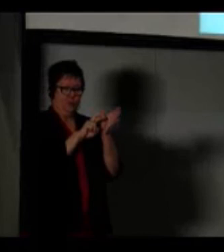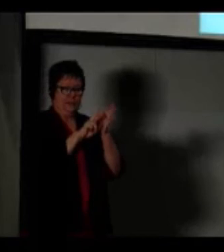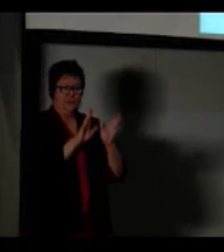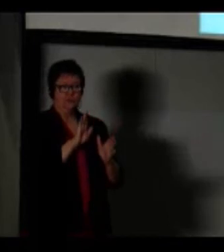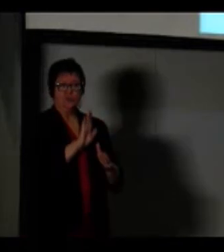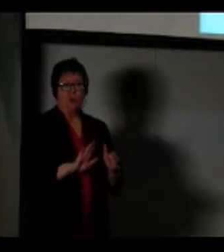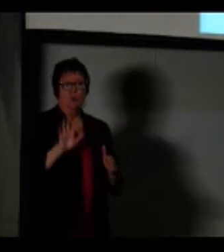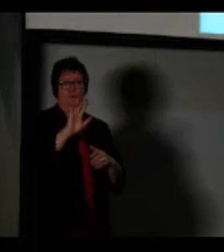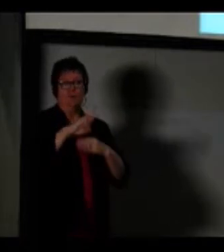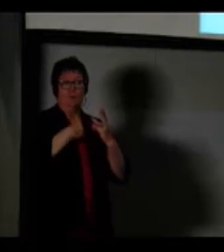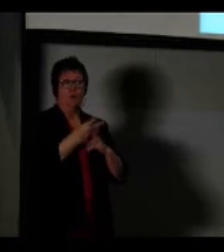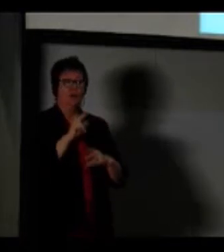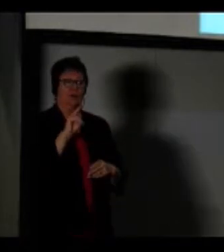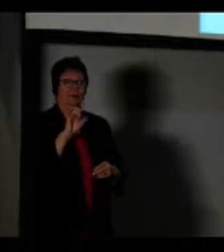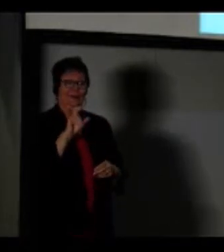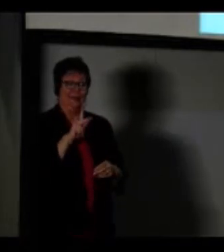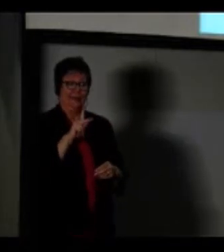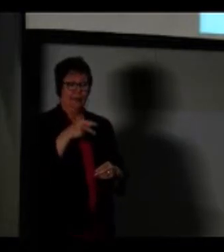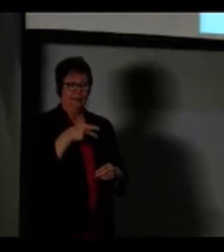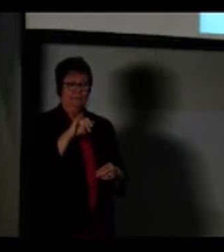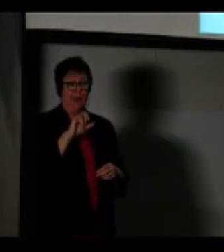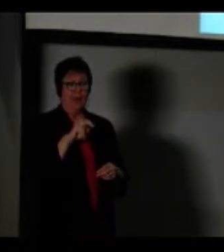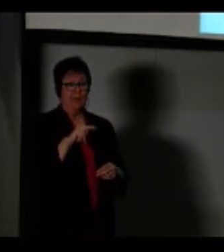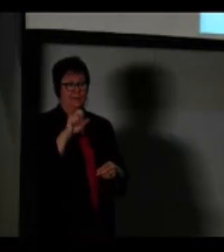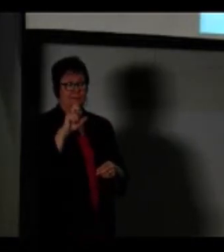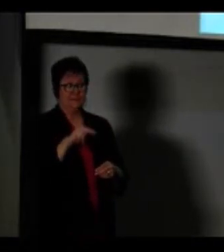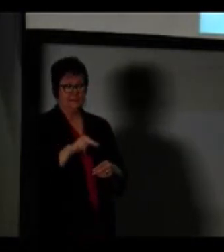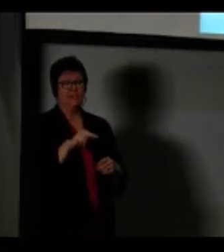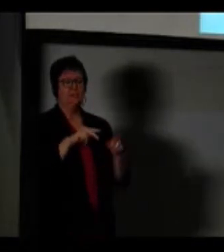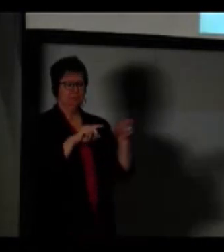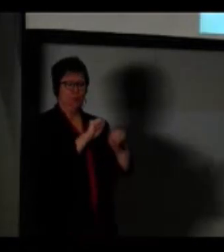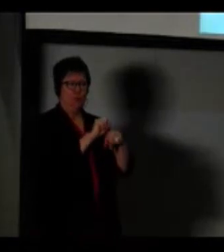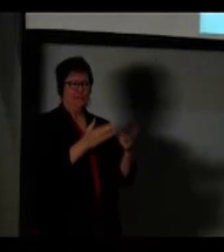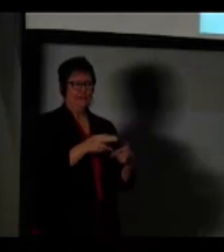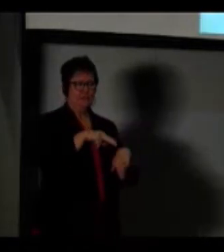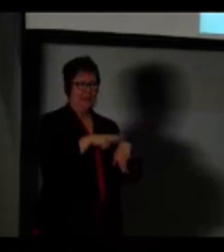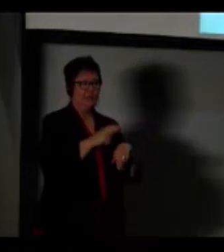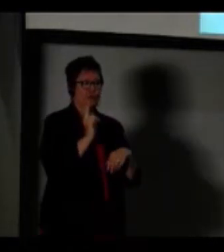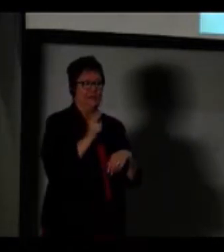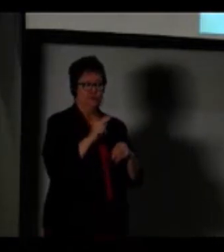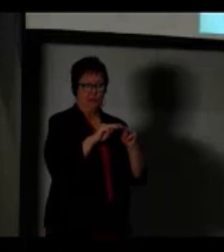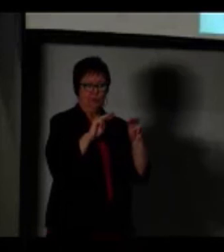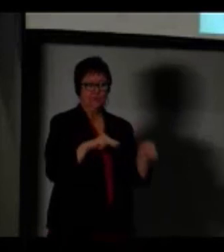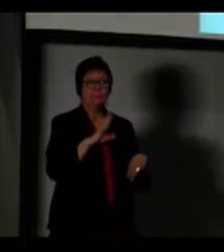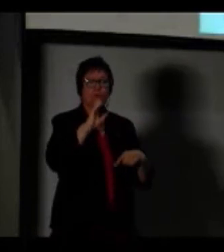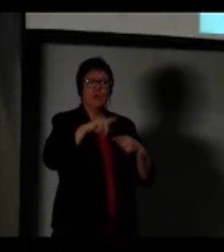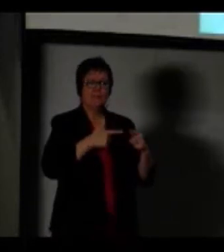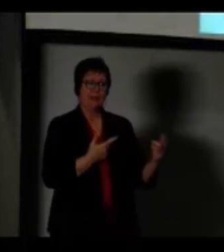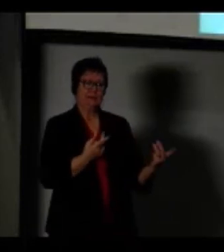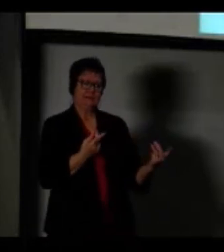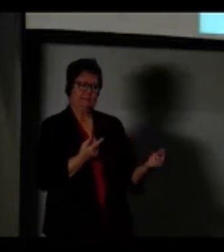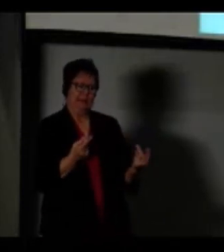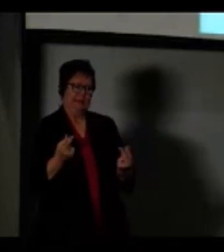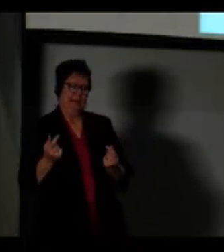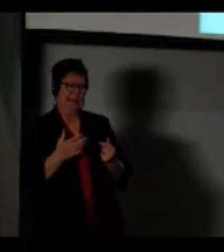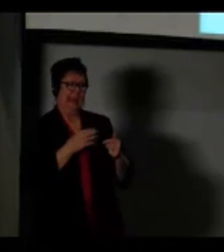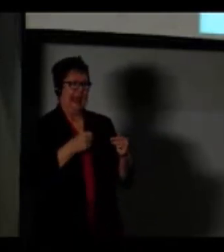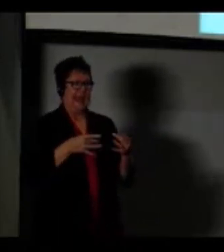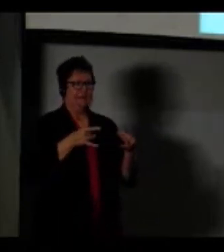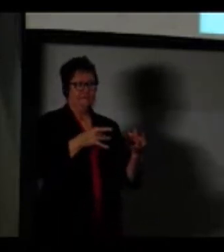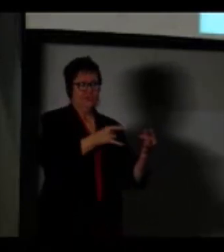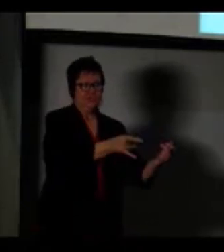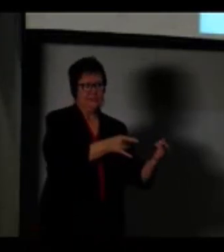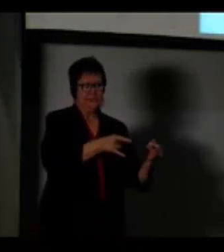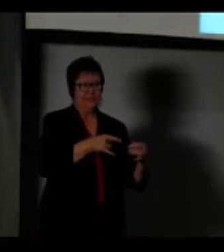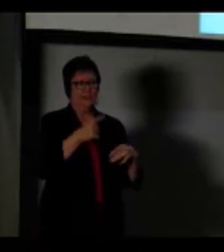Nick Pyenson, one of the researchers at the Natural History Museum here, has talked about the speed and efficiency to scholarly